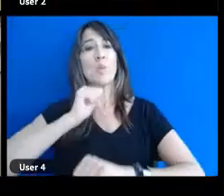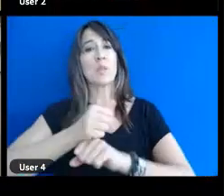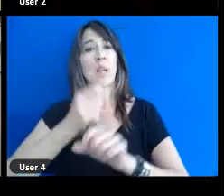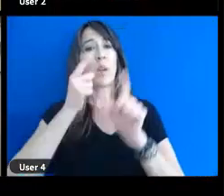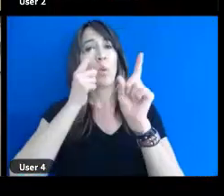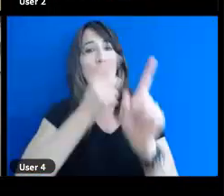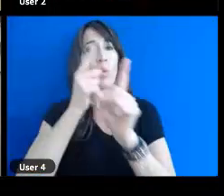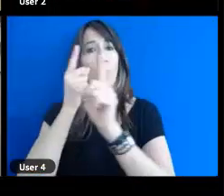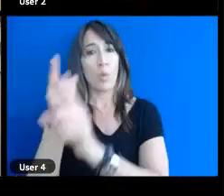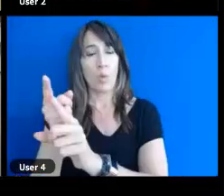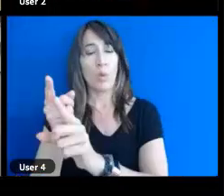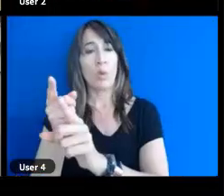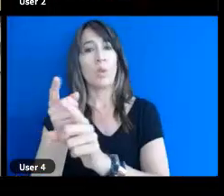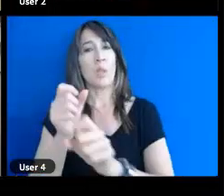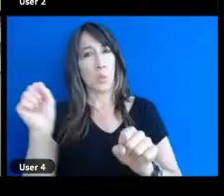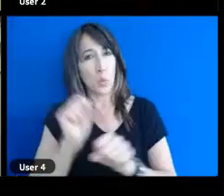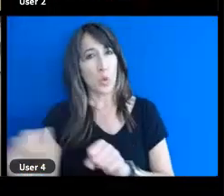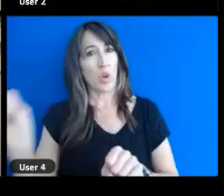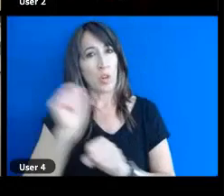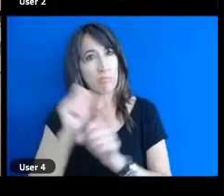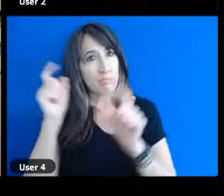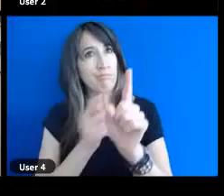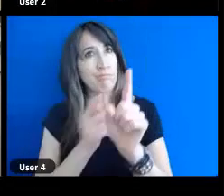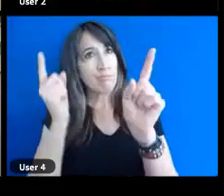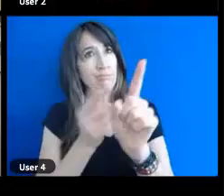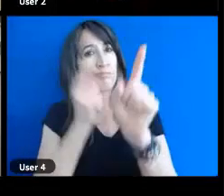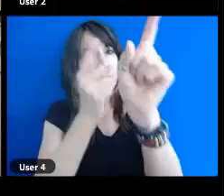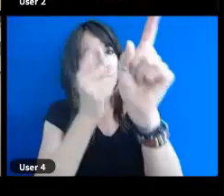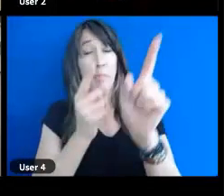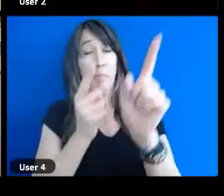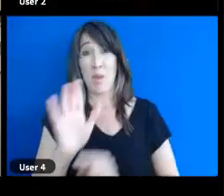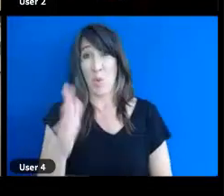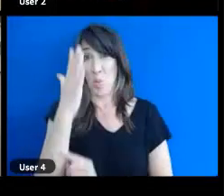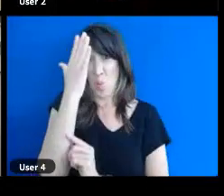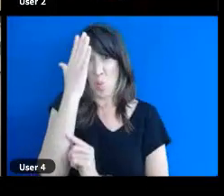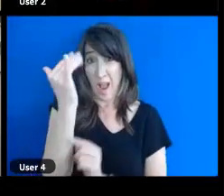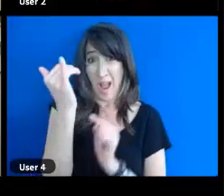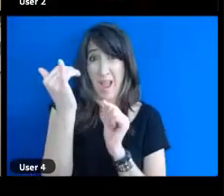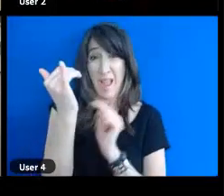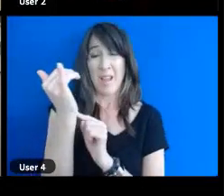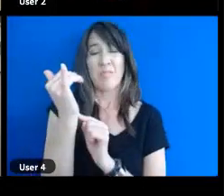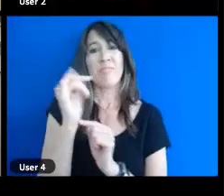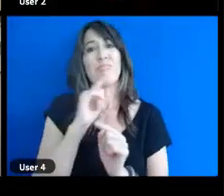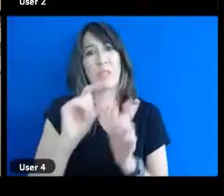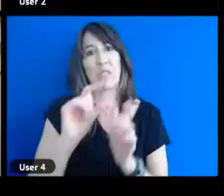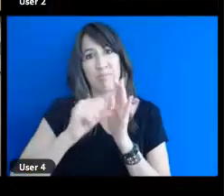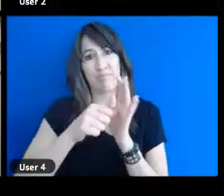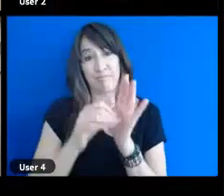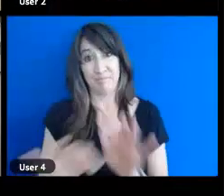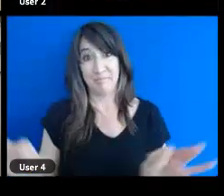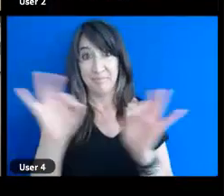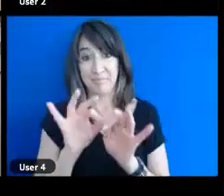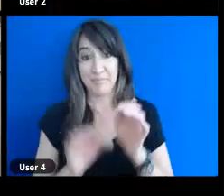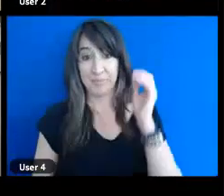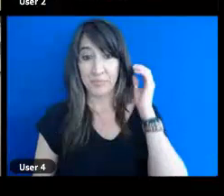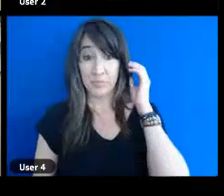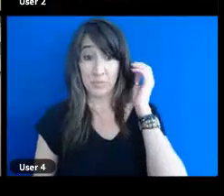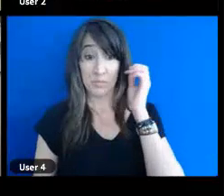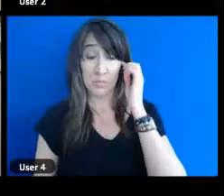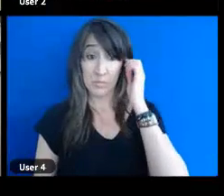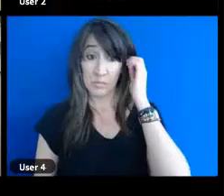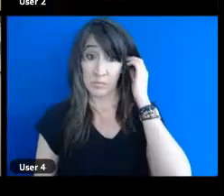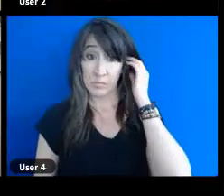goals. I think there is value in setting goals and working towards them, but the communication and the why is really